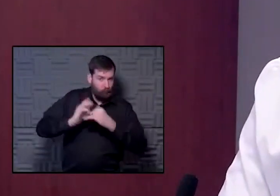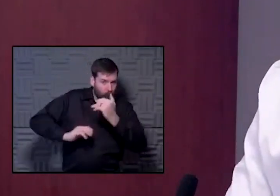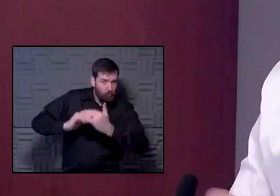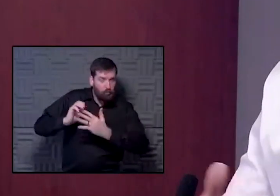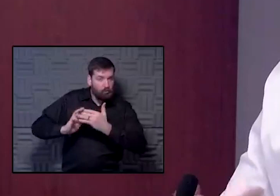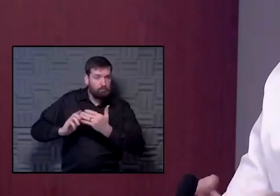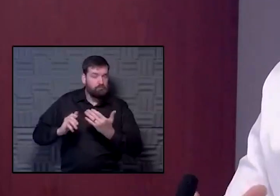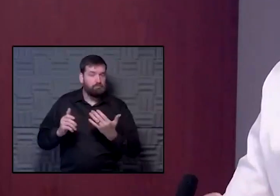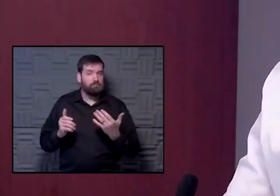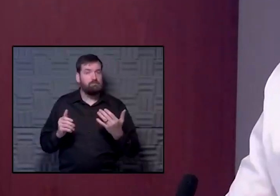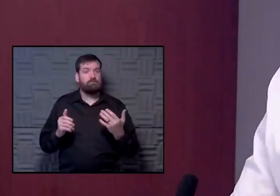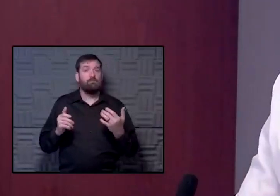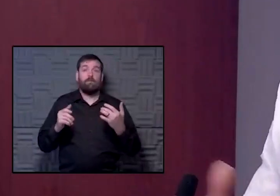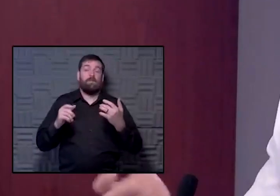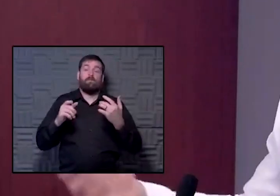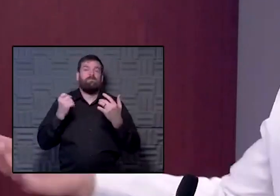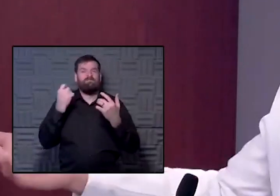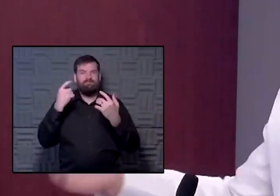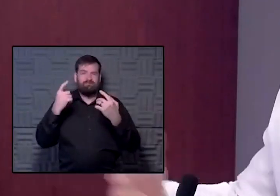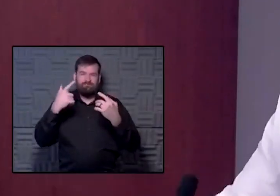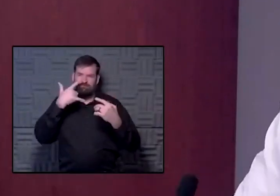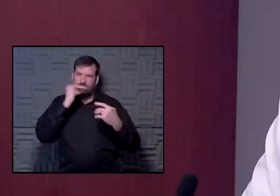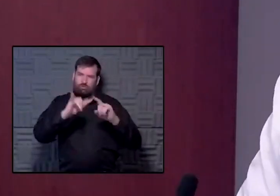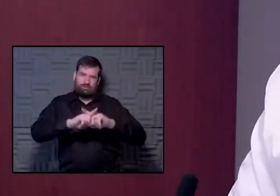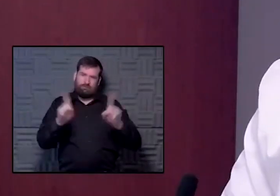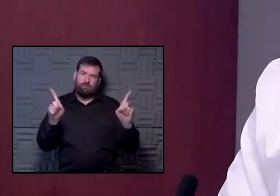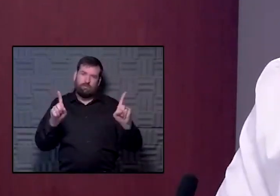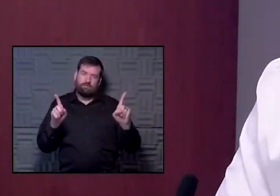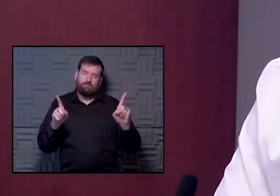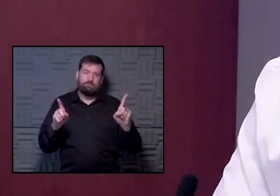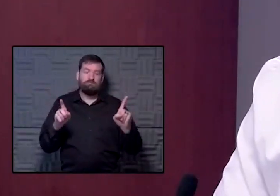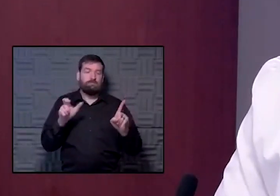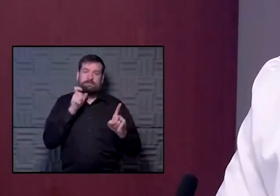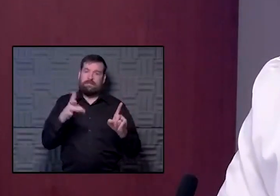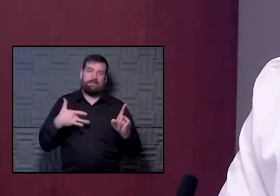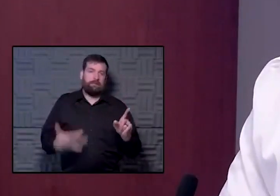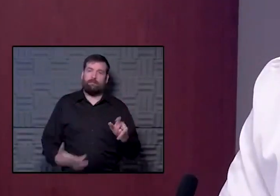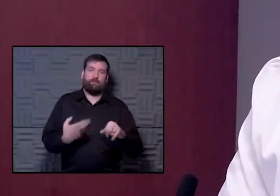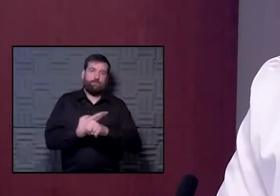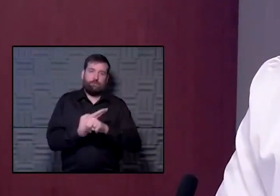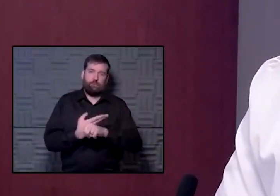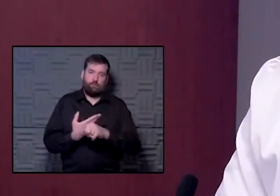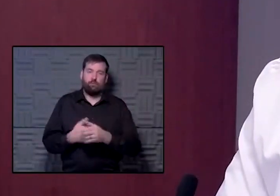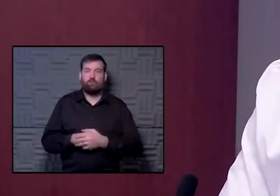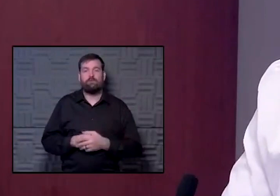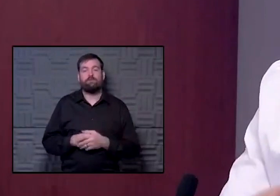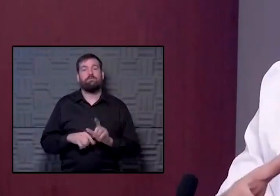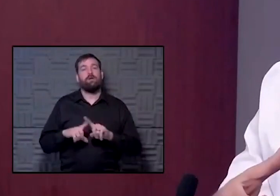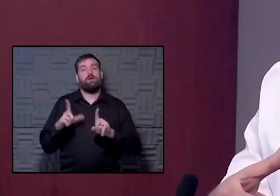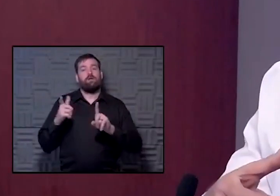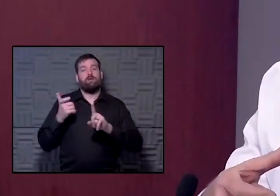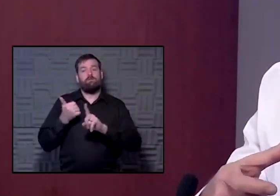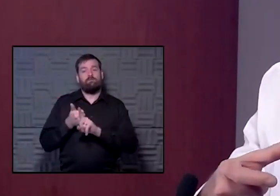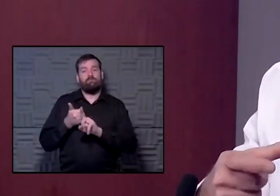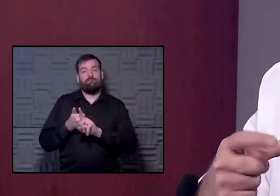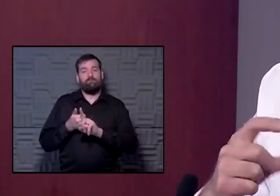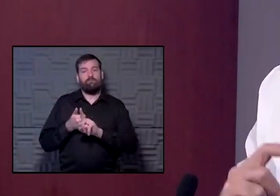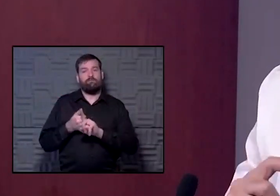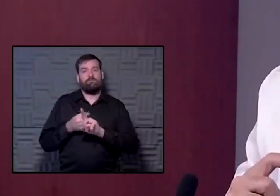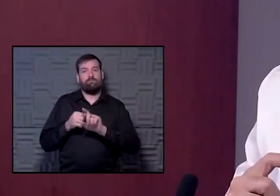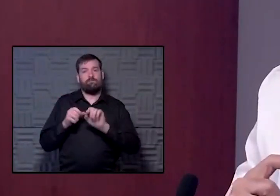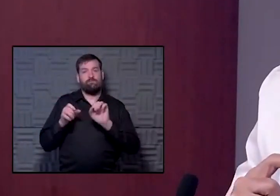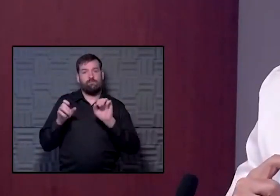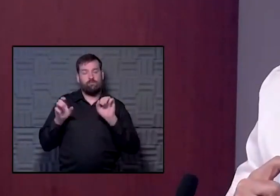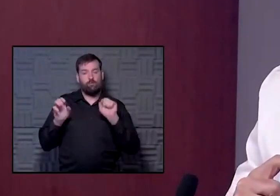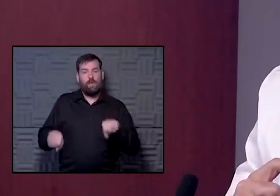It is a different gadget. It's not the one that we typically use in our practice, but this allows you to